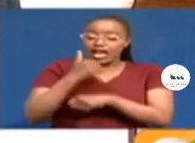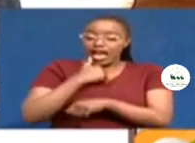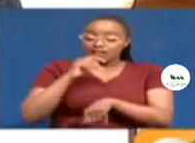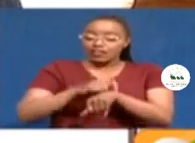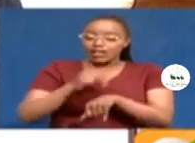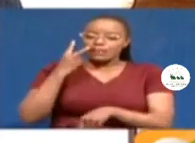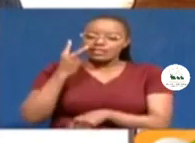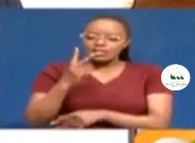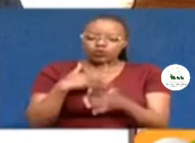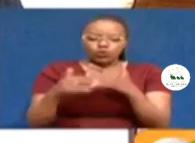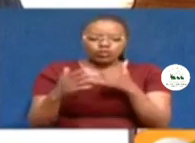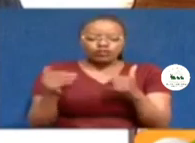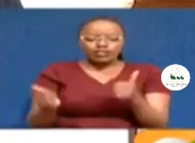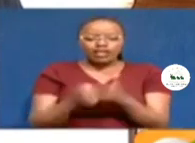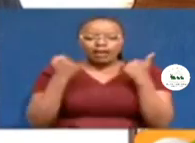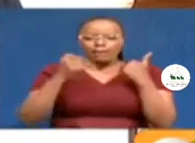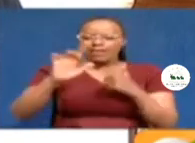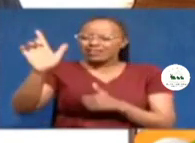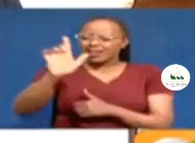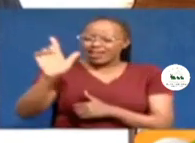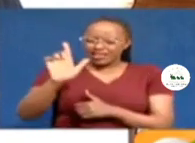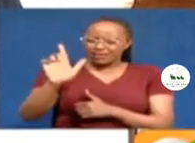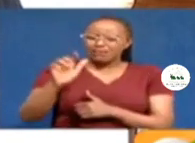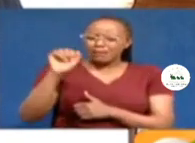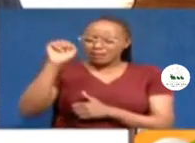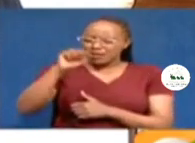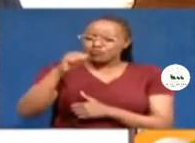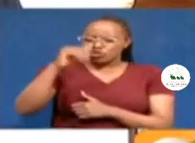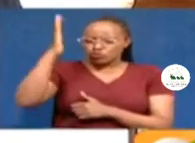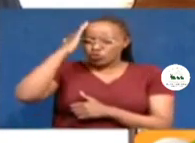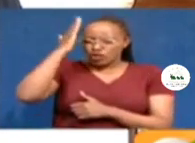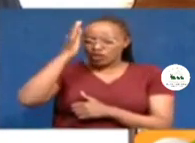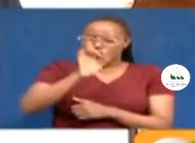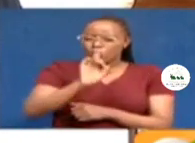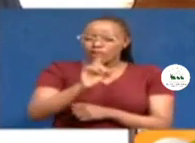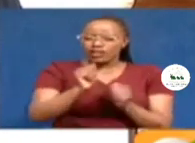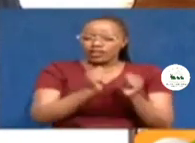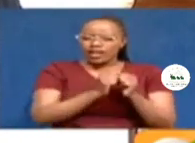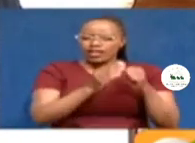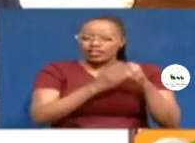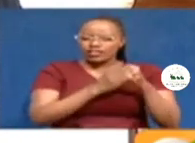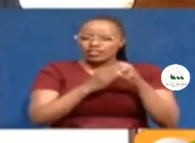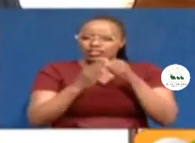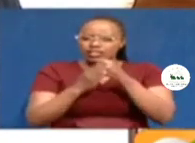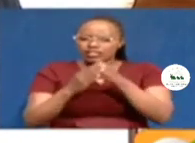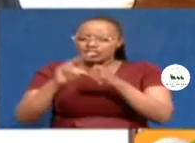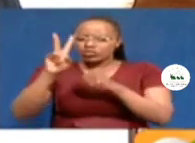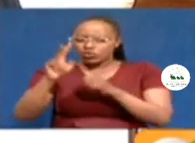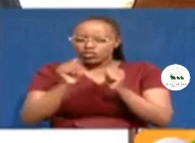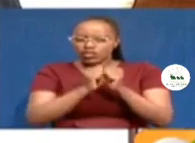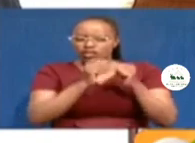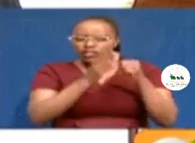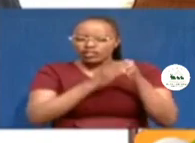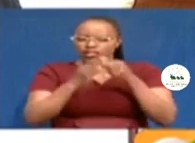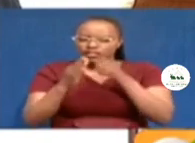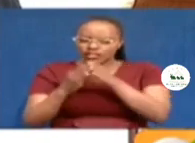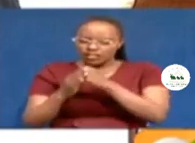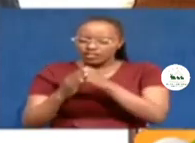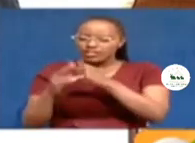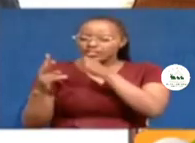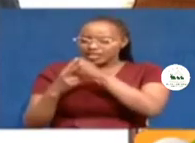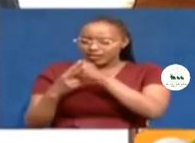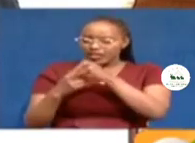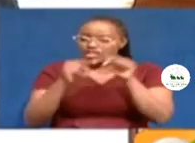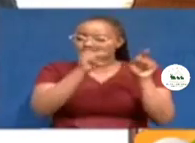When I see what is happening in Laikipia, I can remember in 1992 and